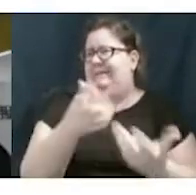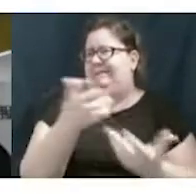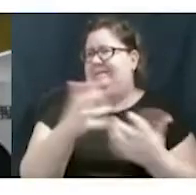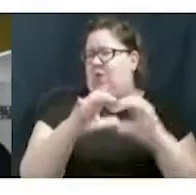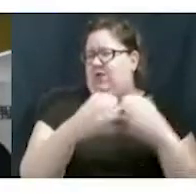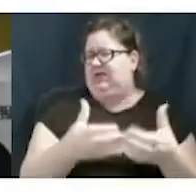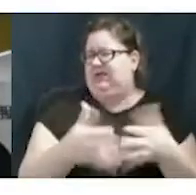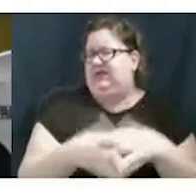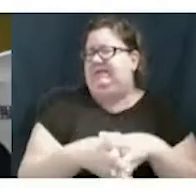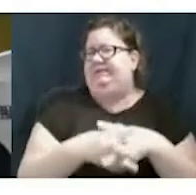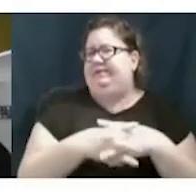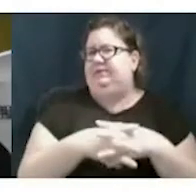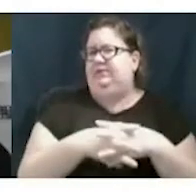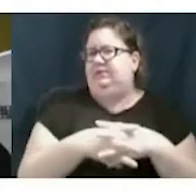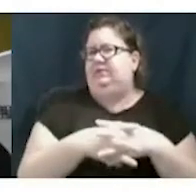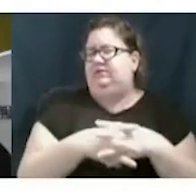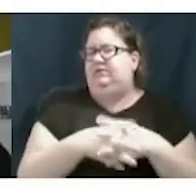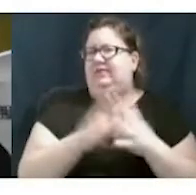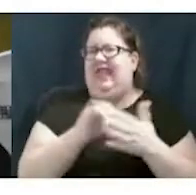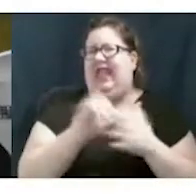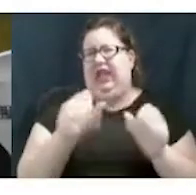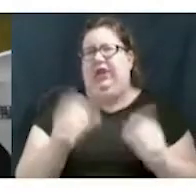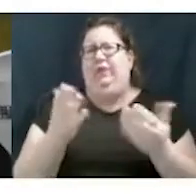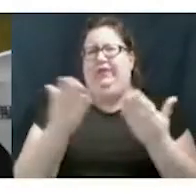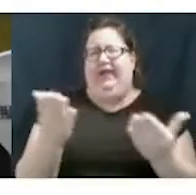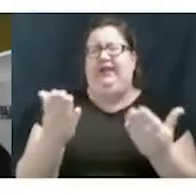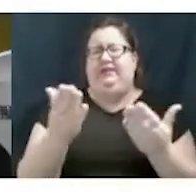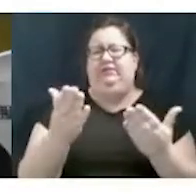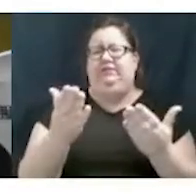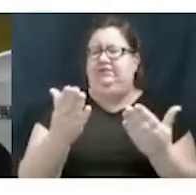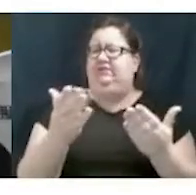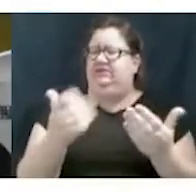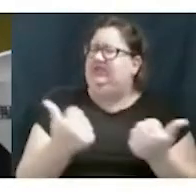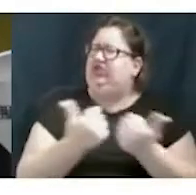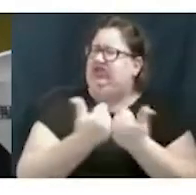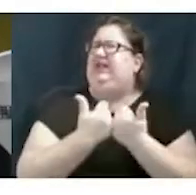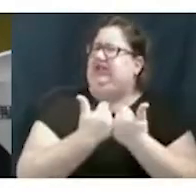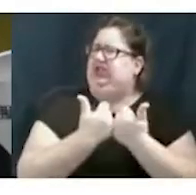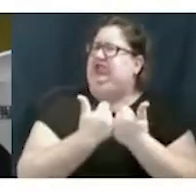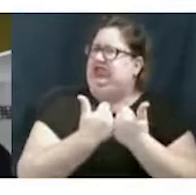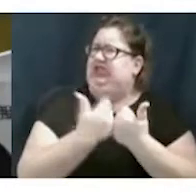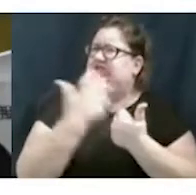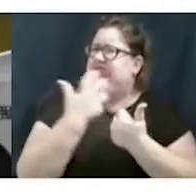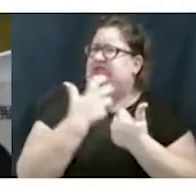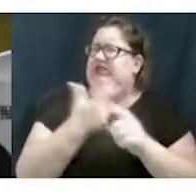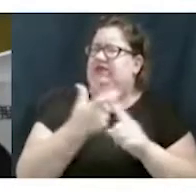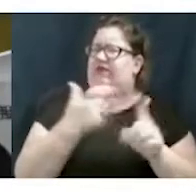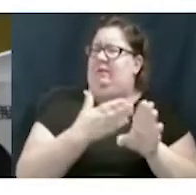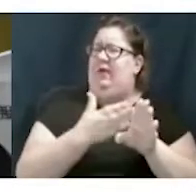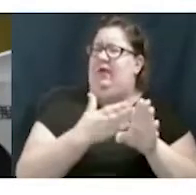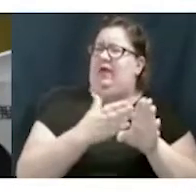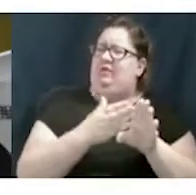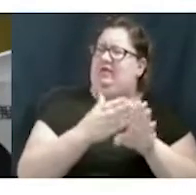courses, and that it could provide a significant challenge from a professional development point of